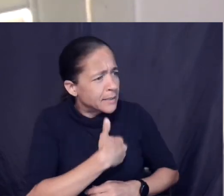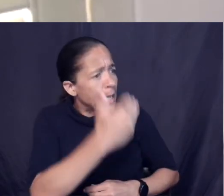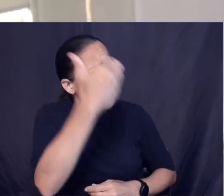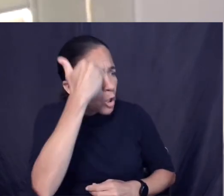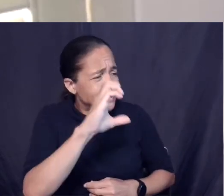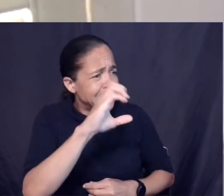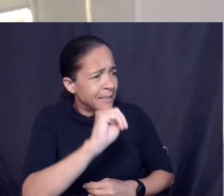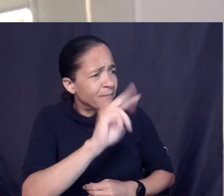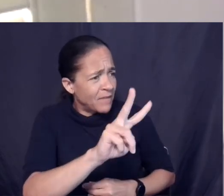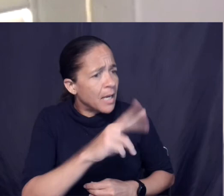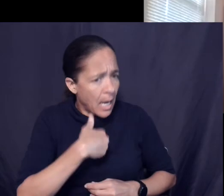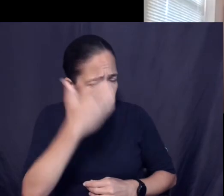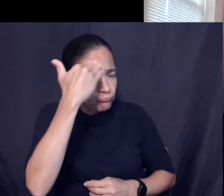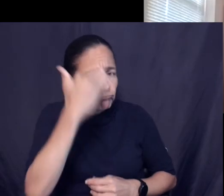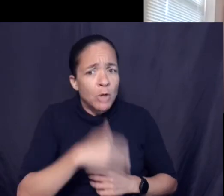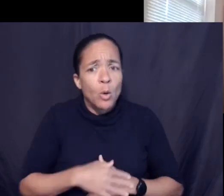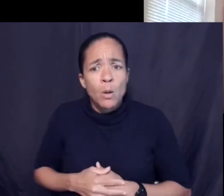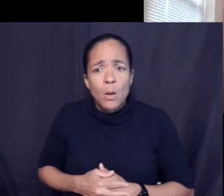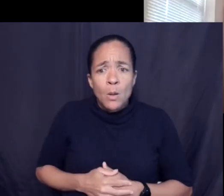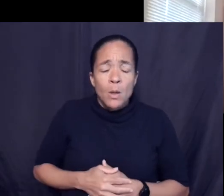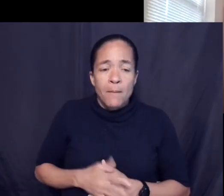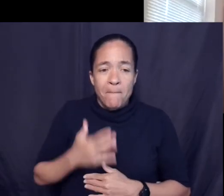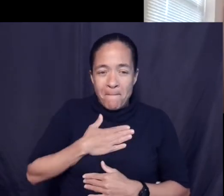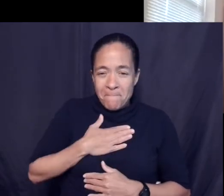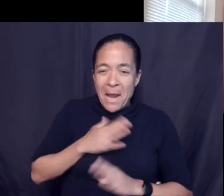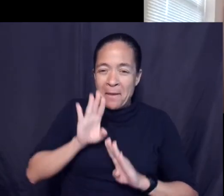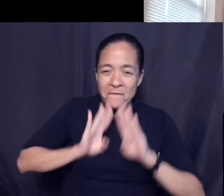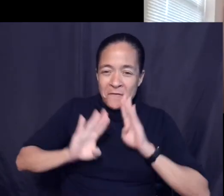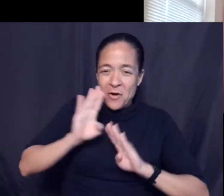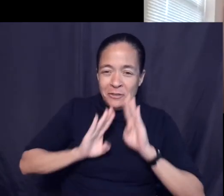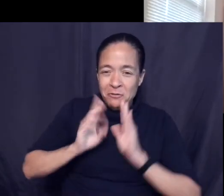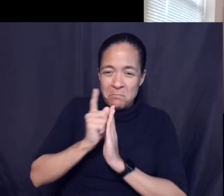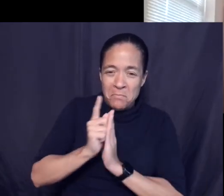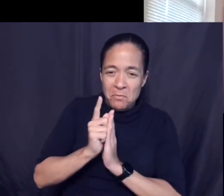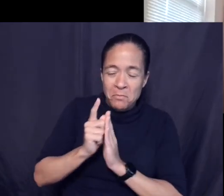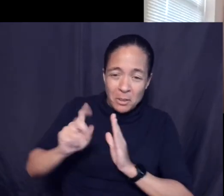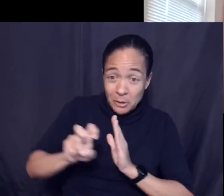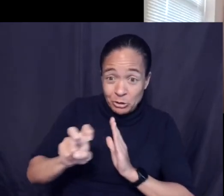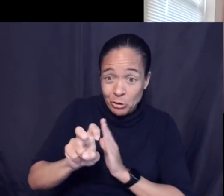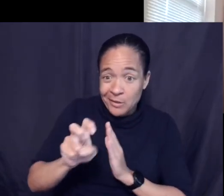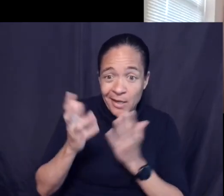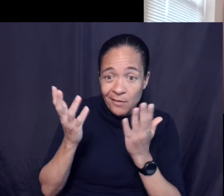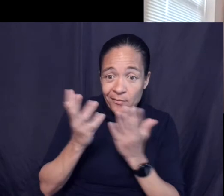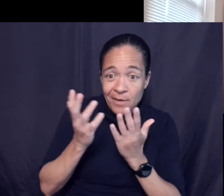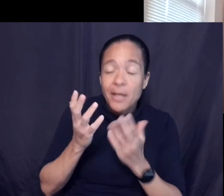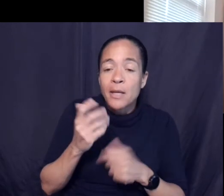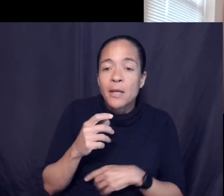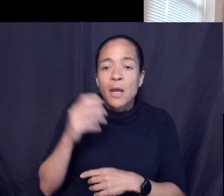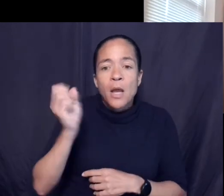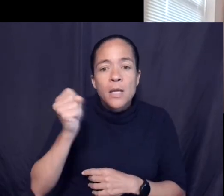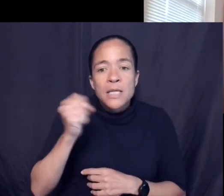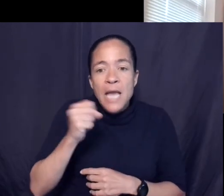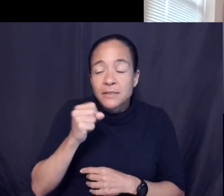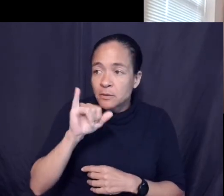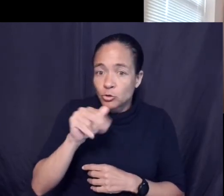know what CMV is. I think one of my more frustrating moments throughout this journey was after